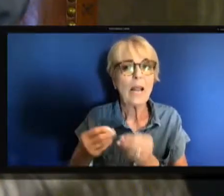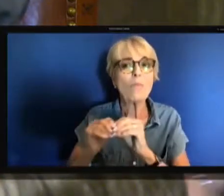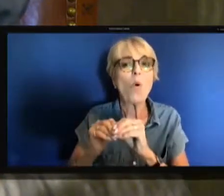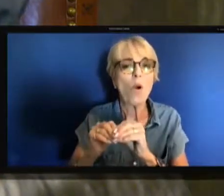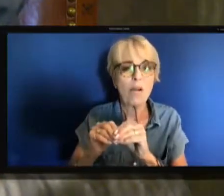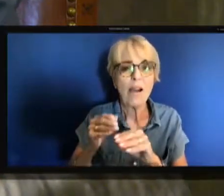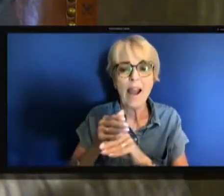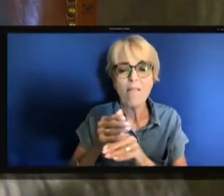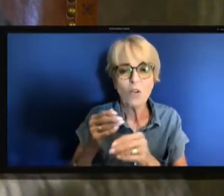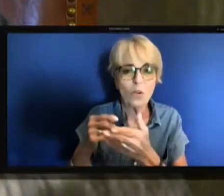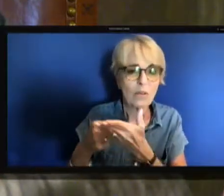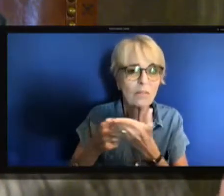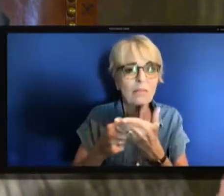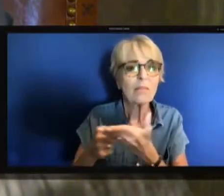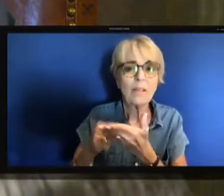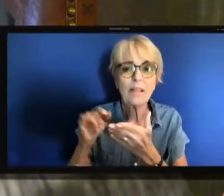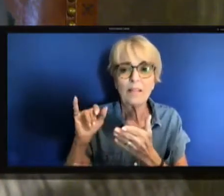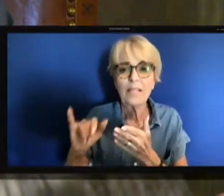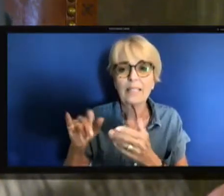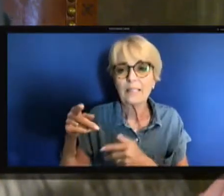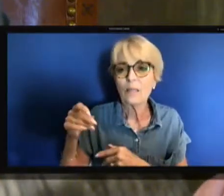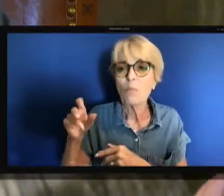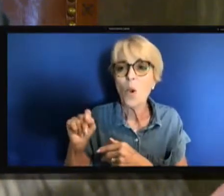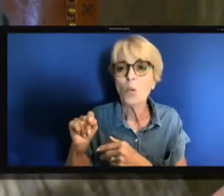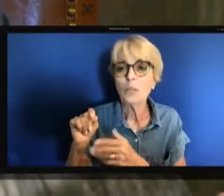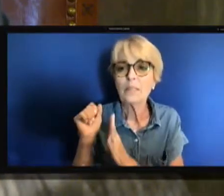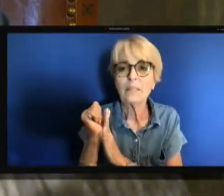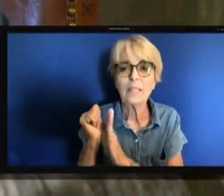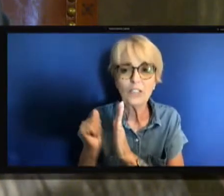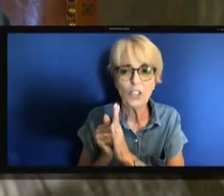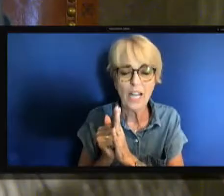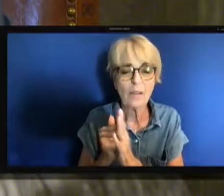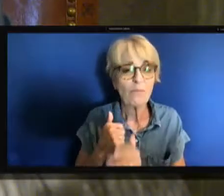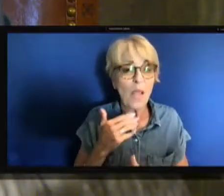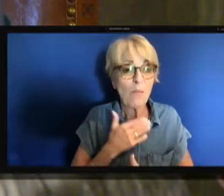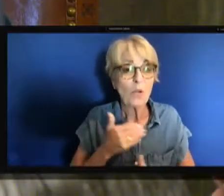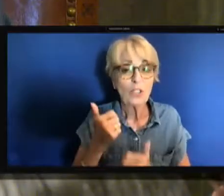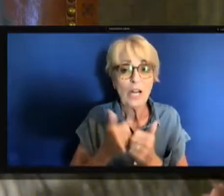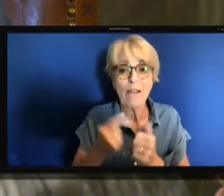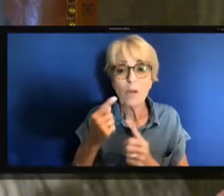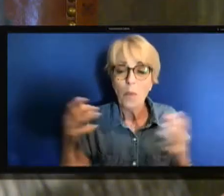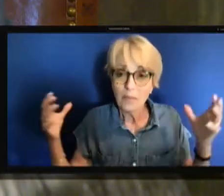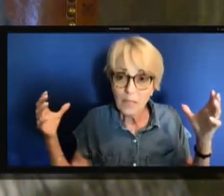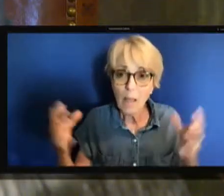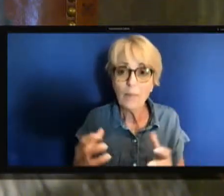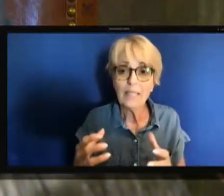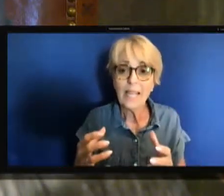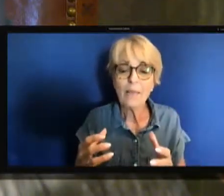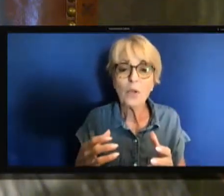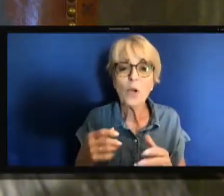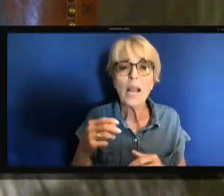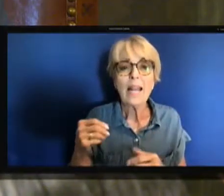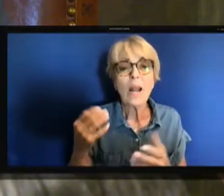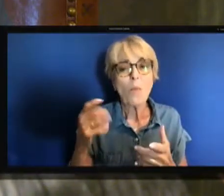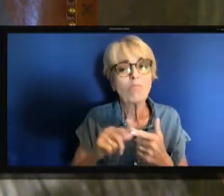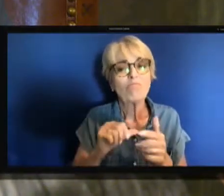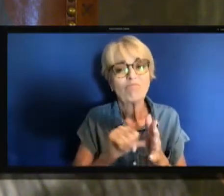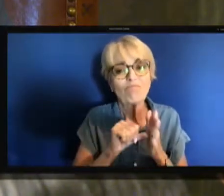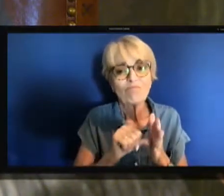this, this post agenda. So, I appreciate everyone coming together like this. And I do want to underscore,